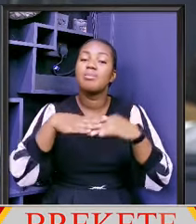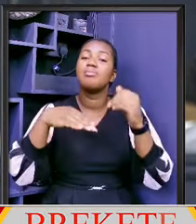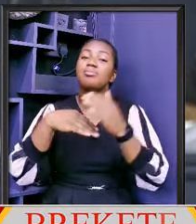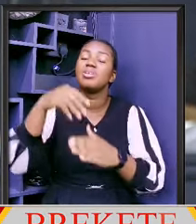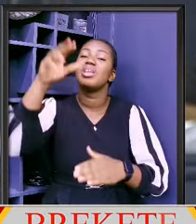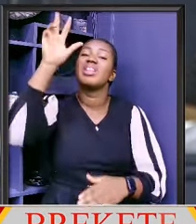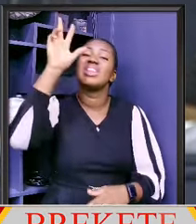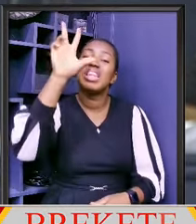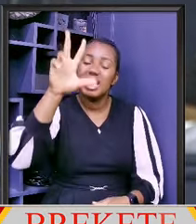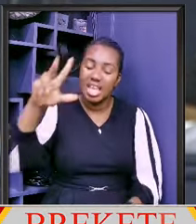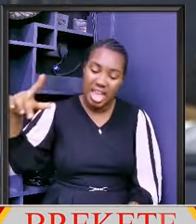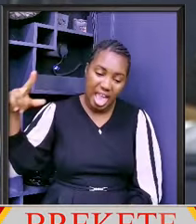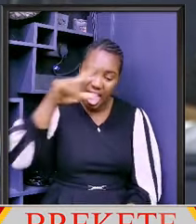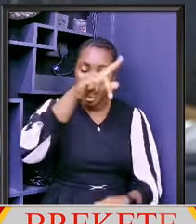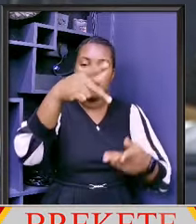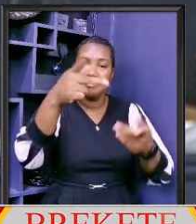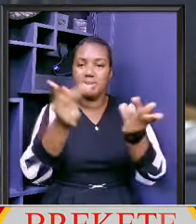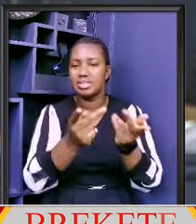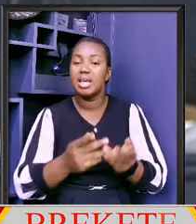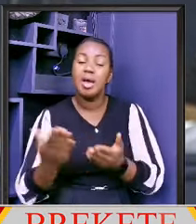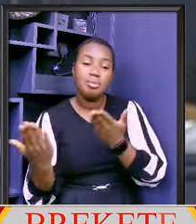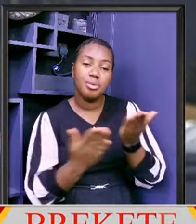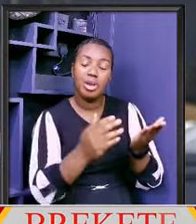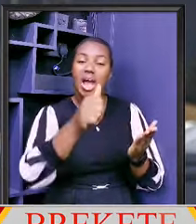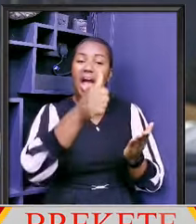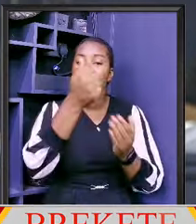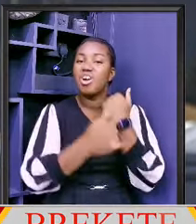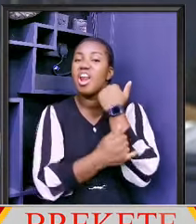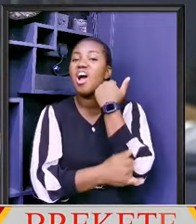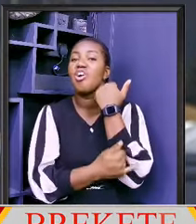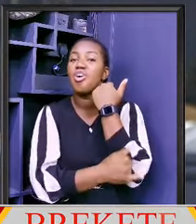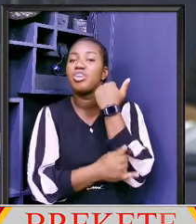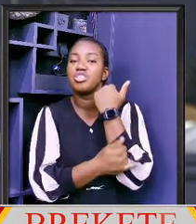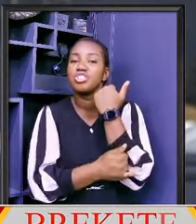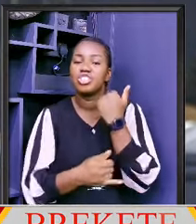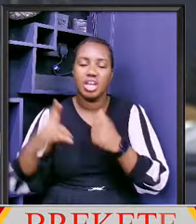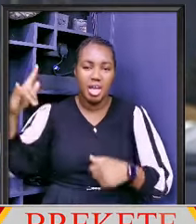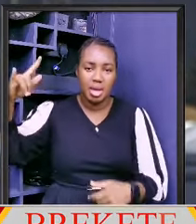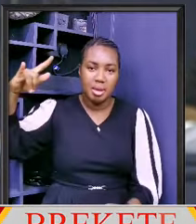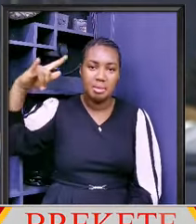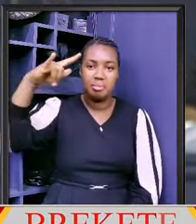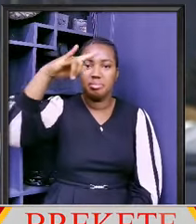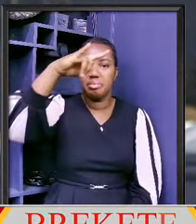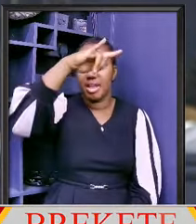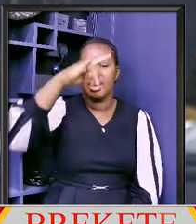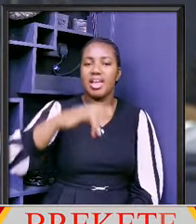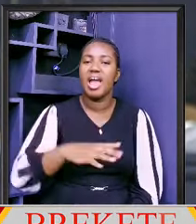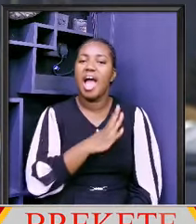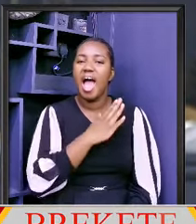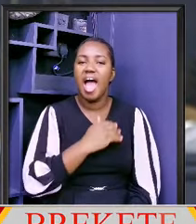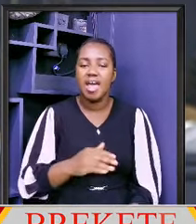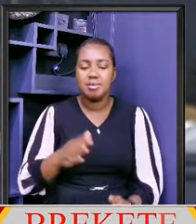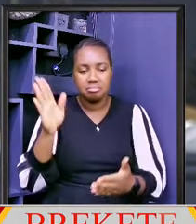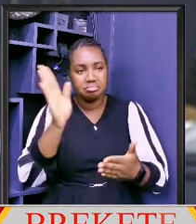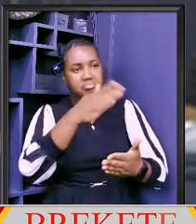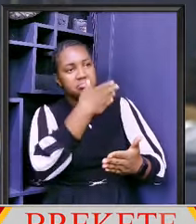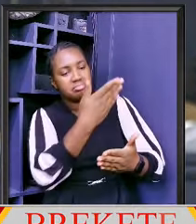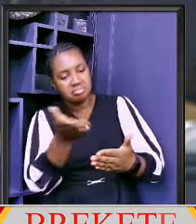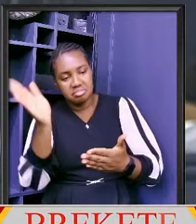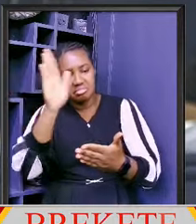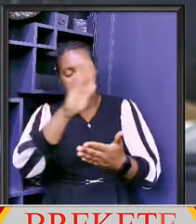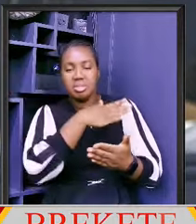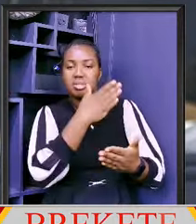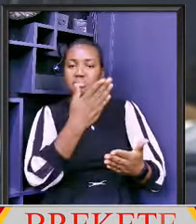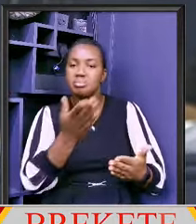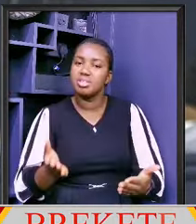Bring it, another country's aeroplane, come paint them, do. Logo alone, billions of naira. And